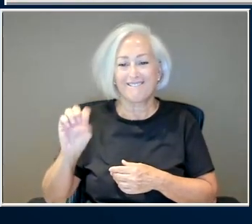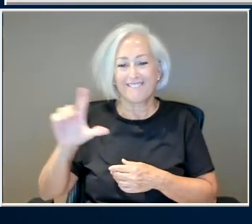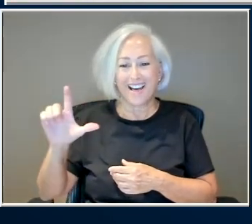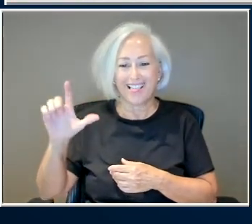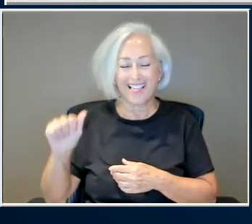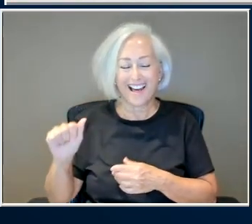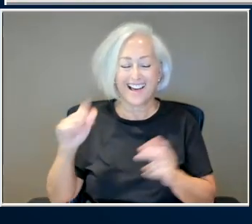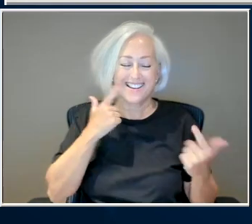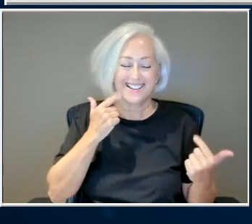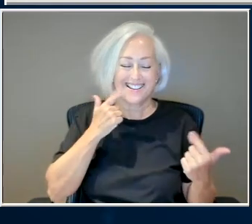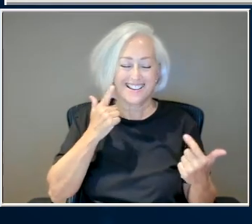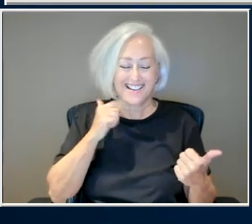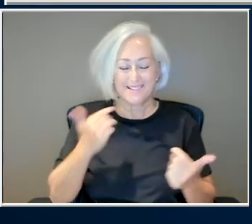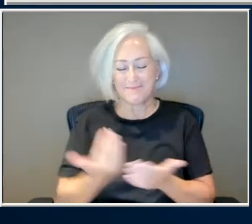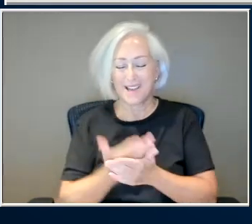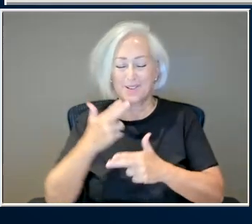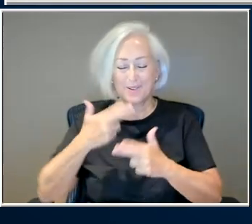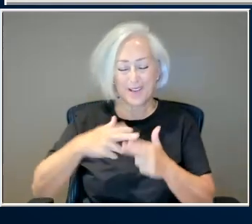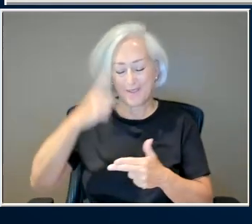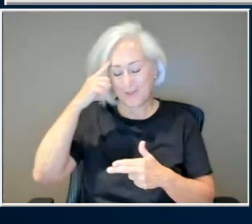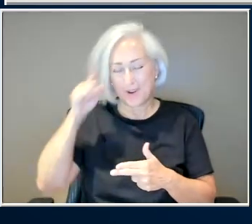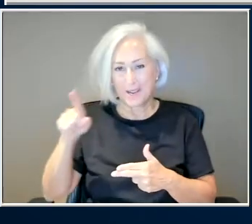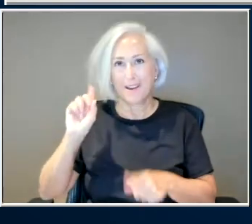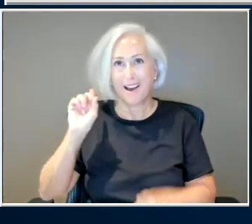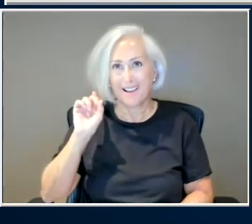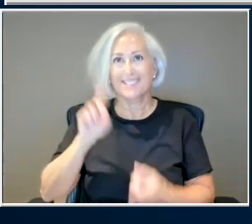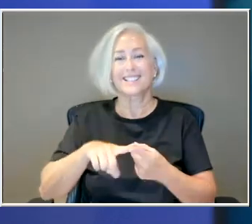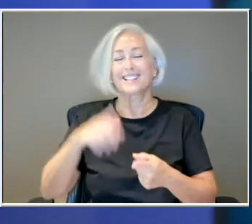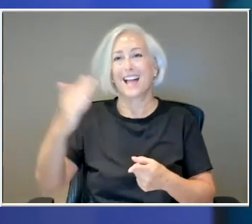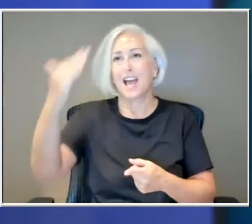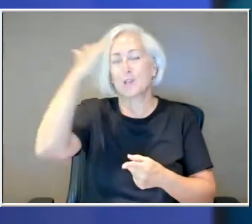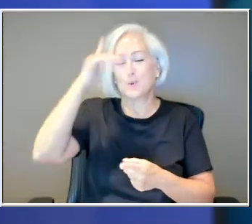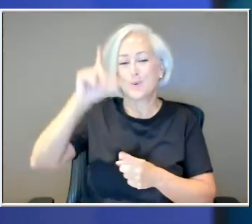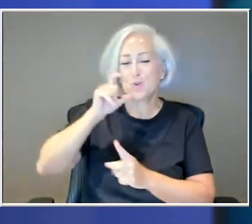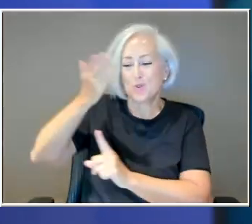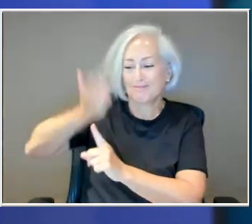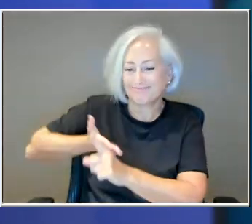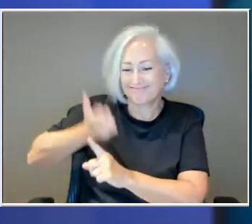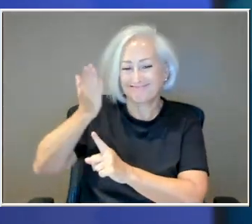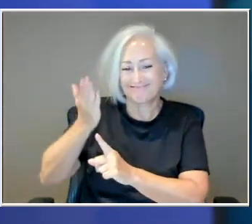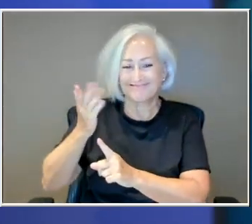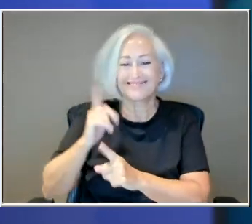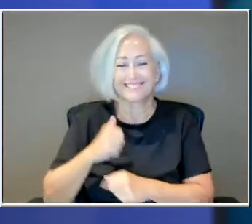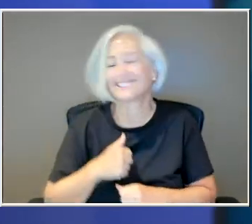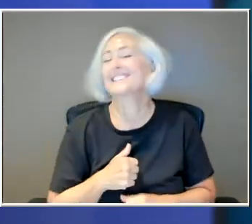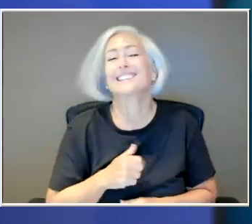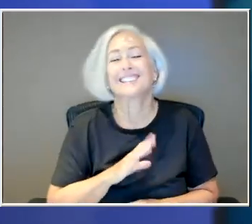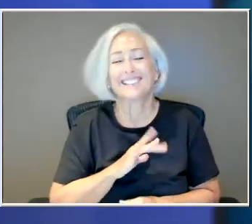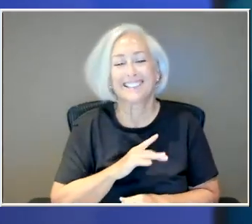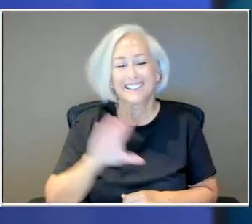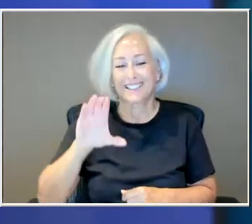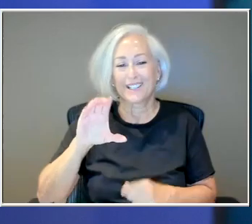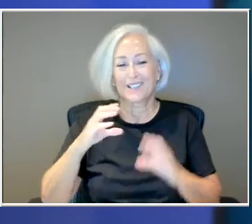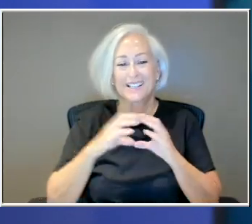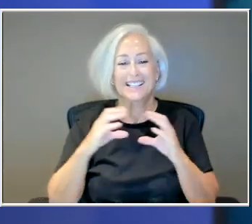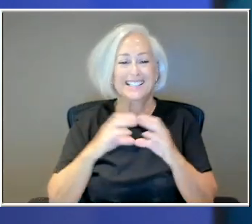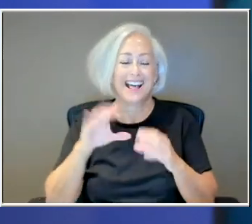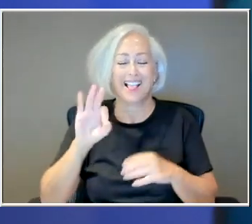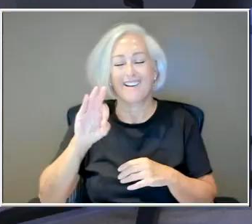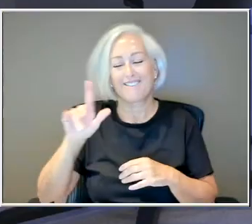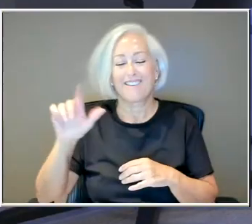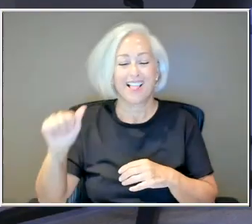so until I got to actually put a name to the cells. So your Cella fella. My new Cella fella. Justin.